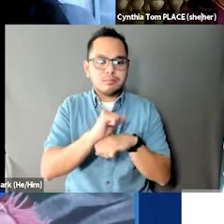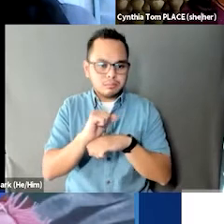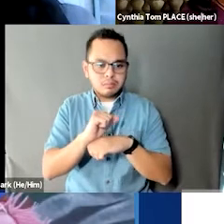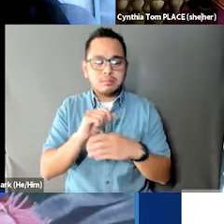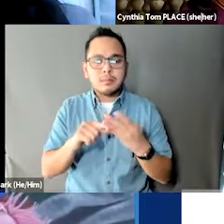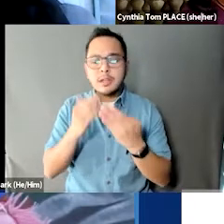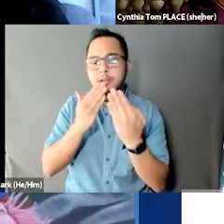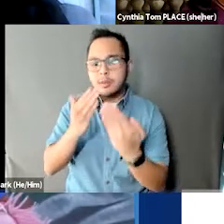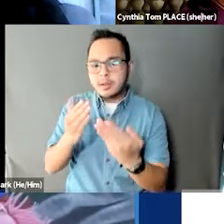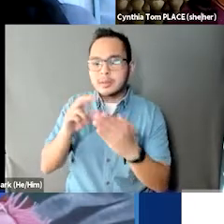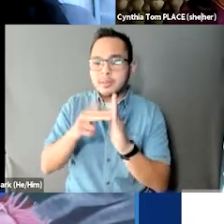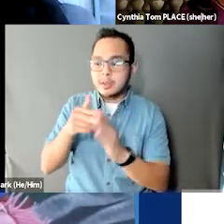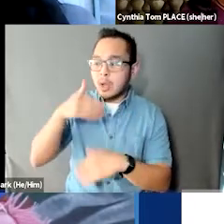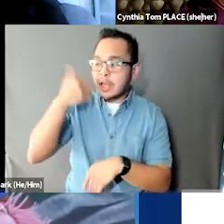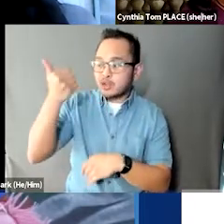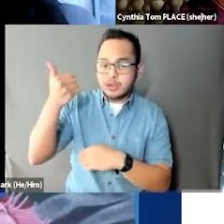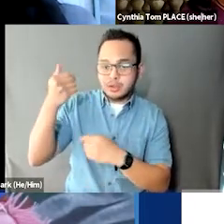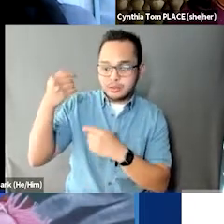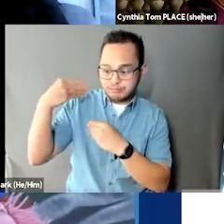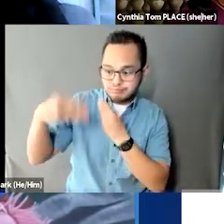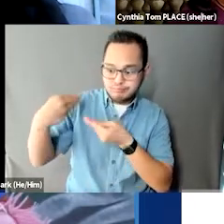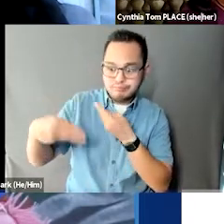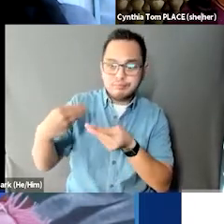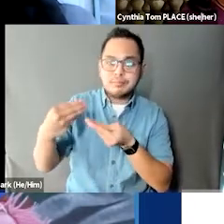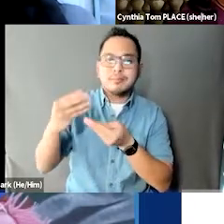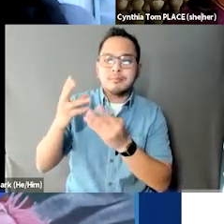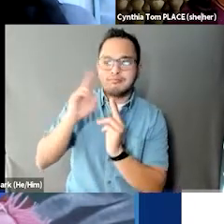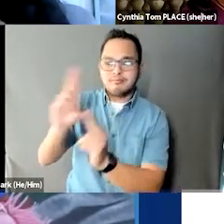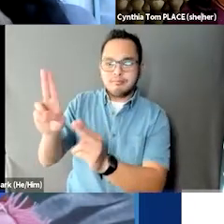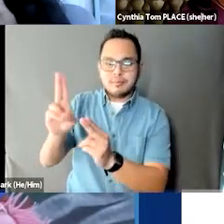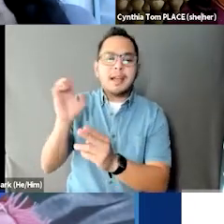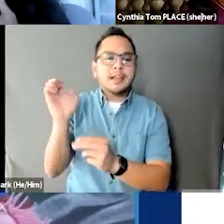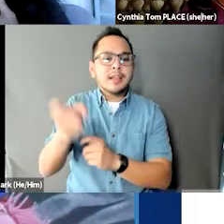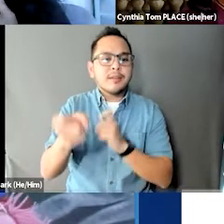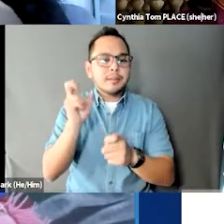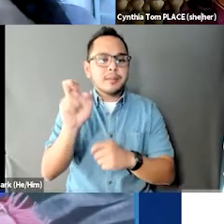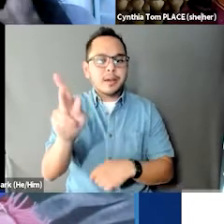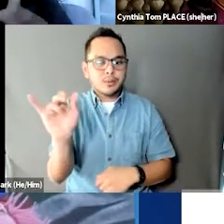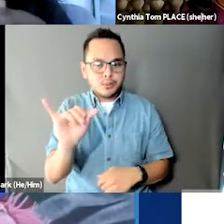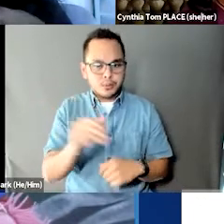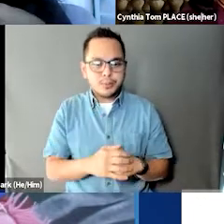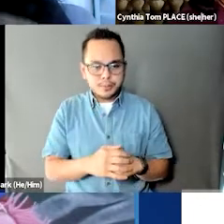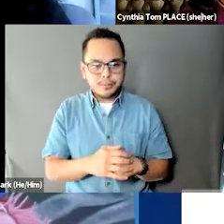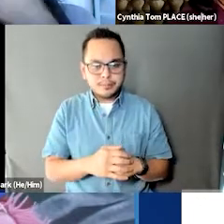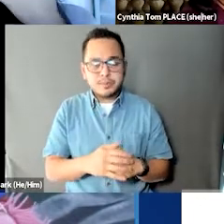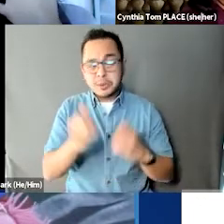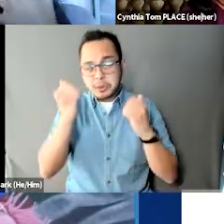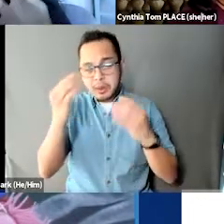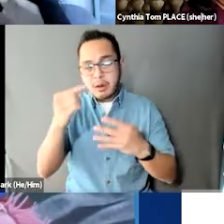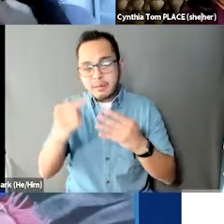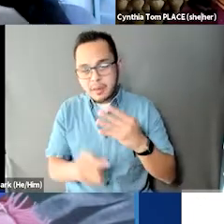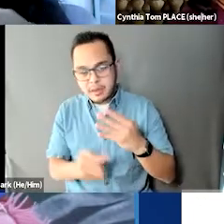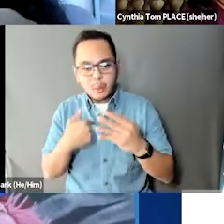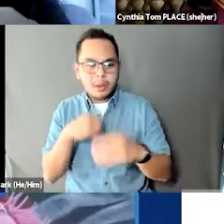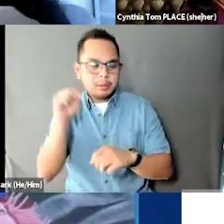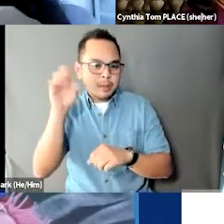is the honoring of our elders and giving back to one another for their contributions. And there's a lot to this retreat, and we're going really